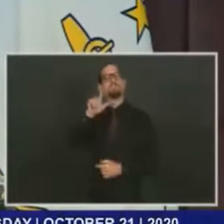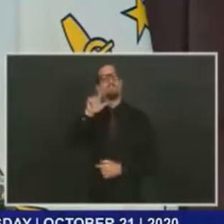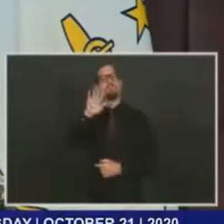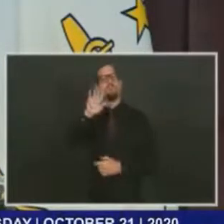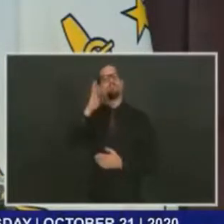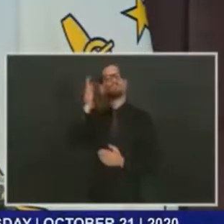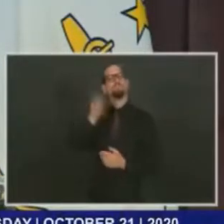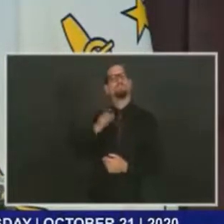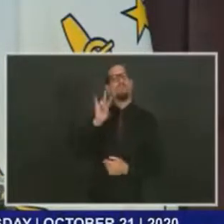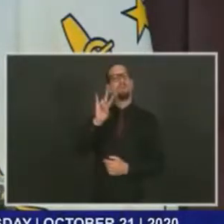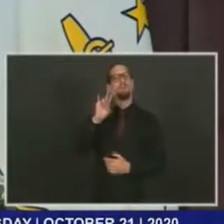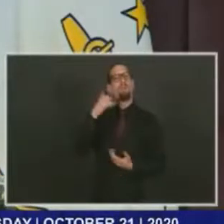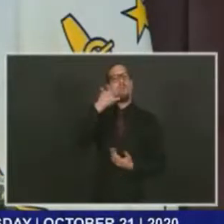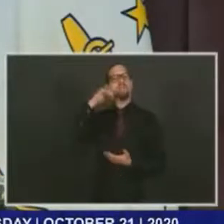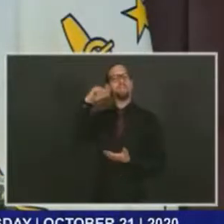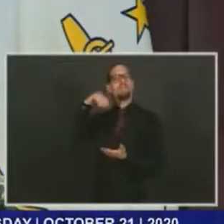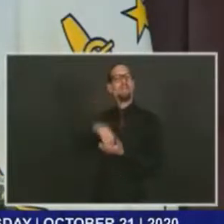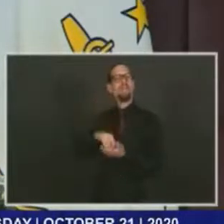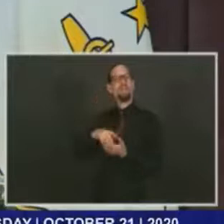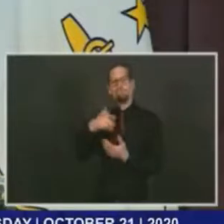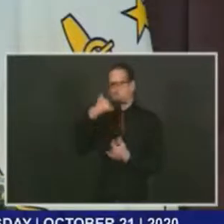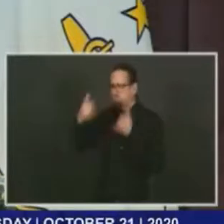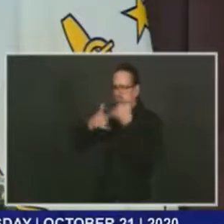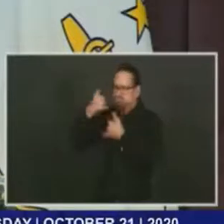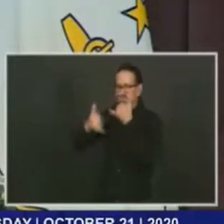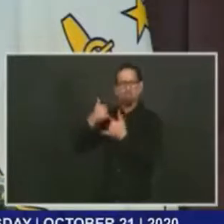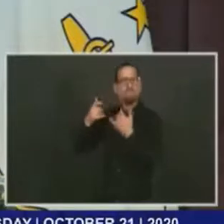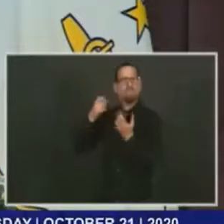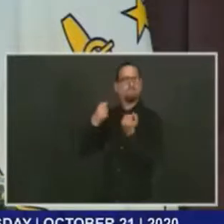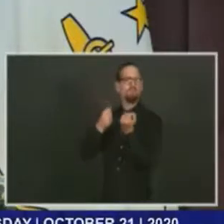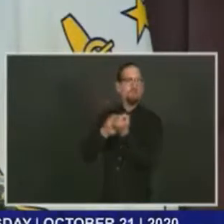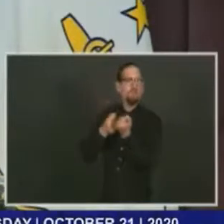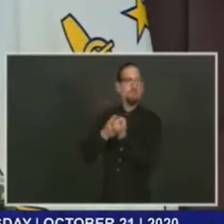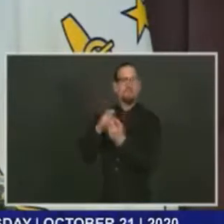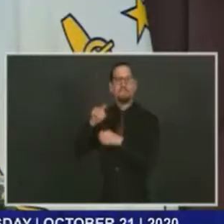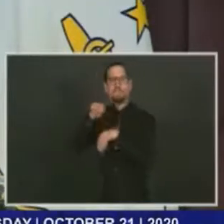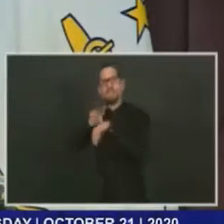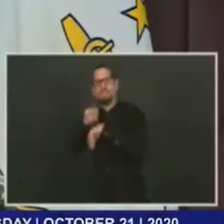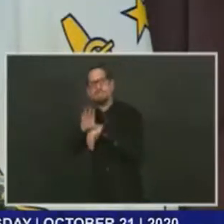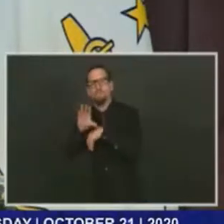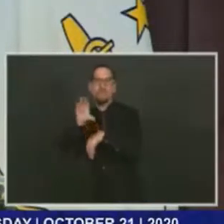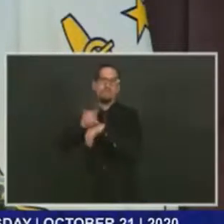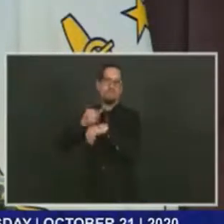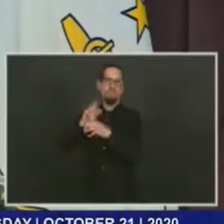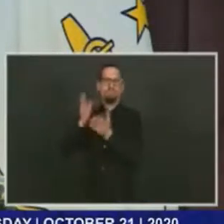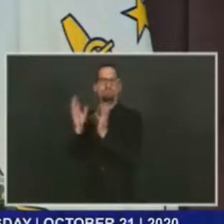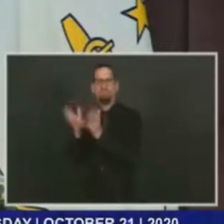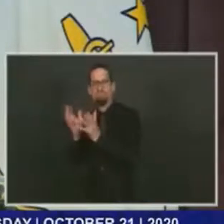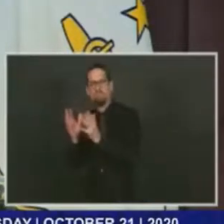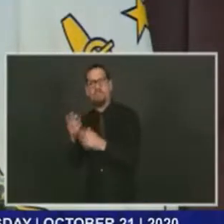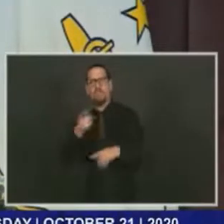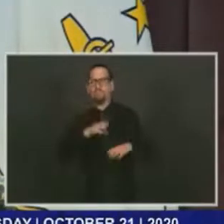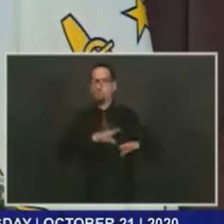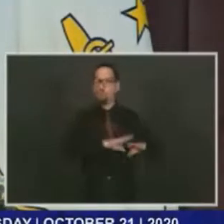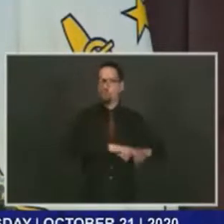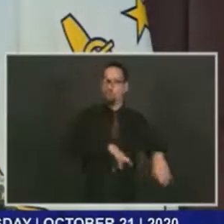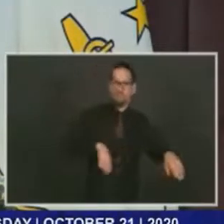to the right place of care depending on your needs. If you're a kid or a parent of